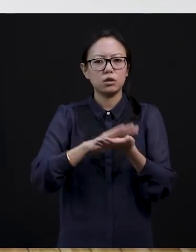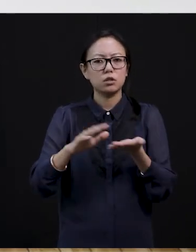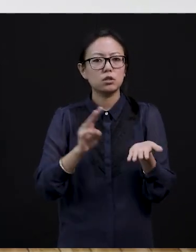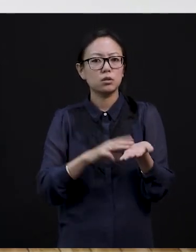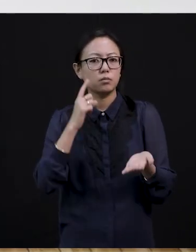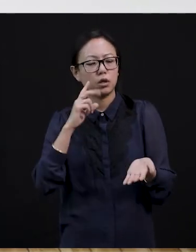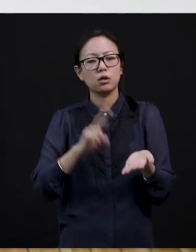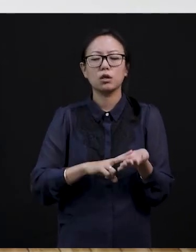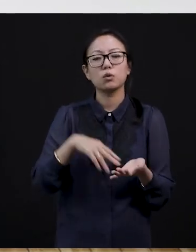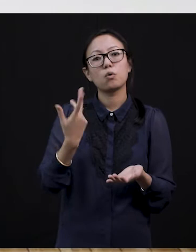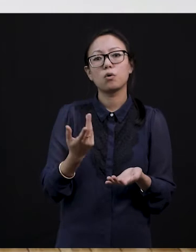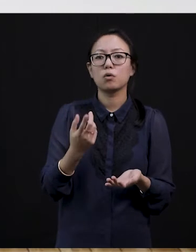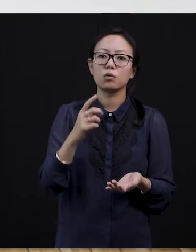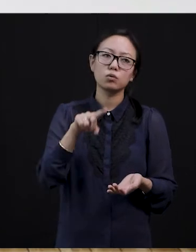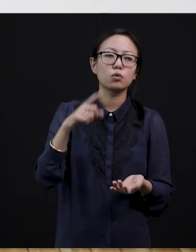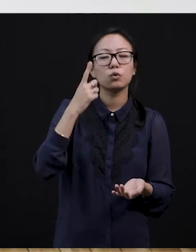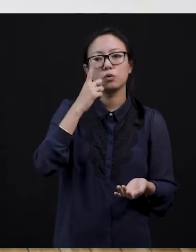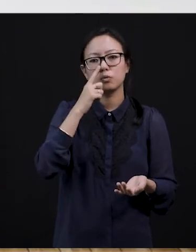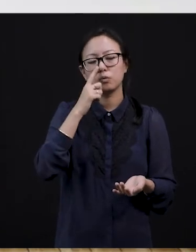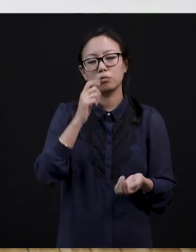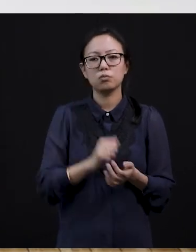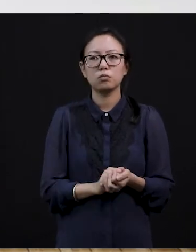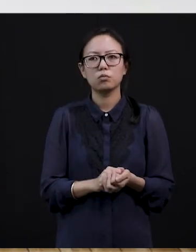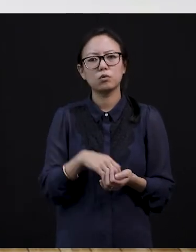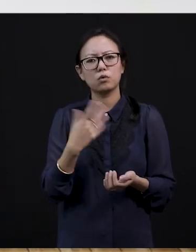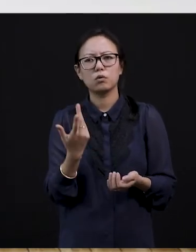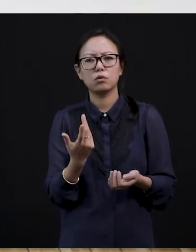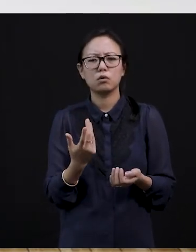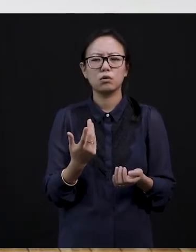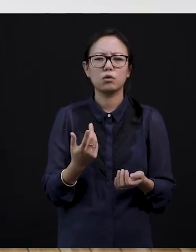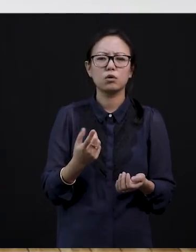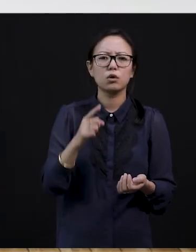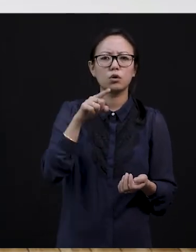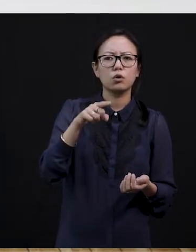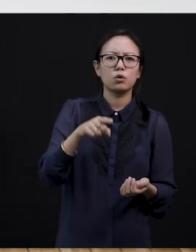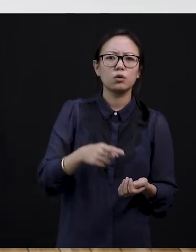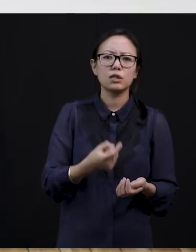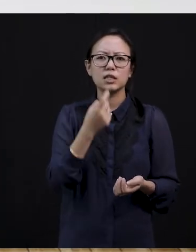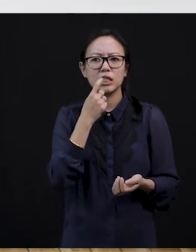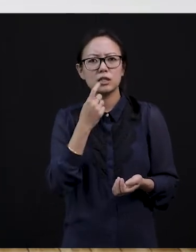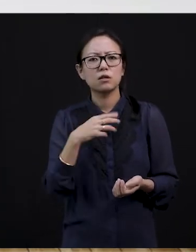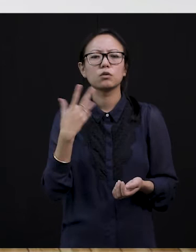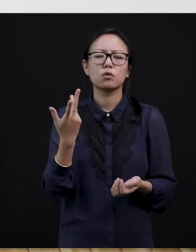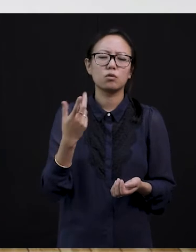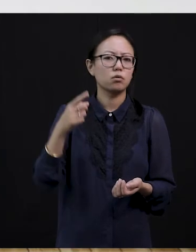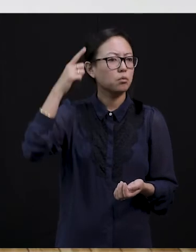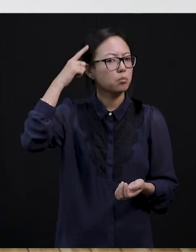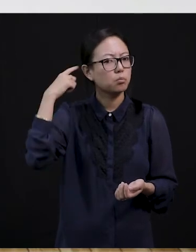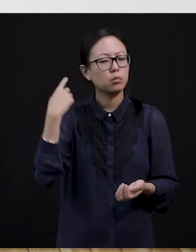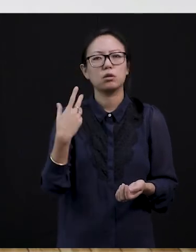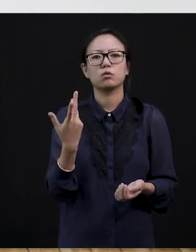a woman, everybody when gets a right, whether you are a white person, whether you are a dark one or a brown or a black,